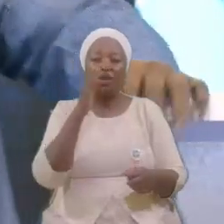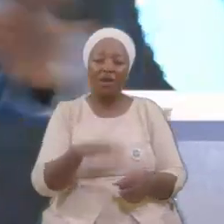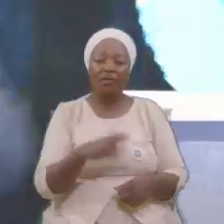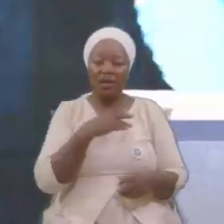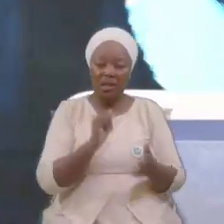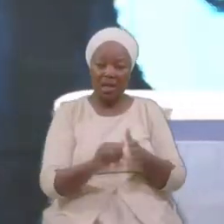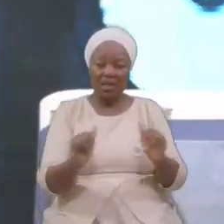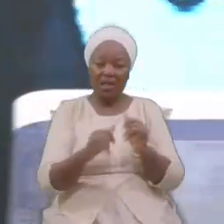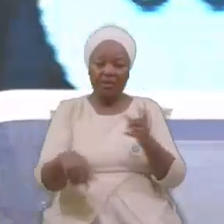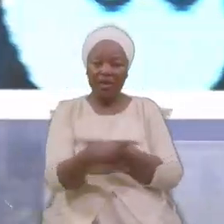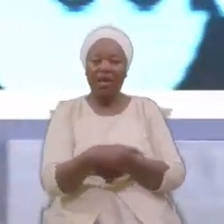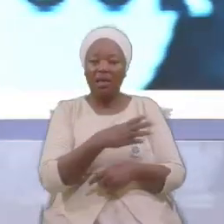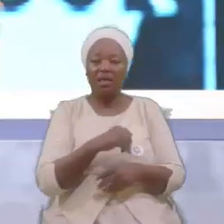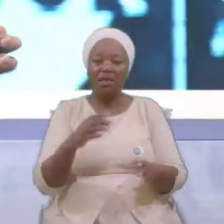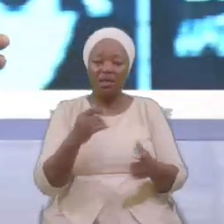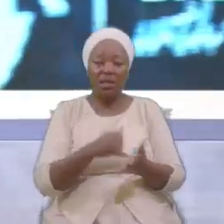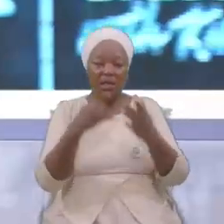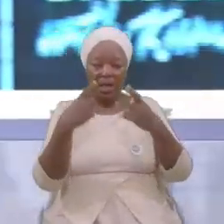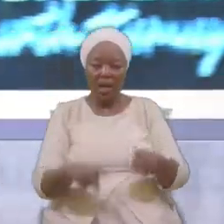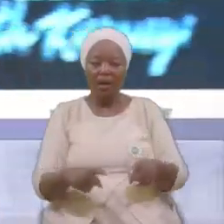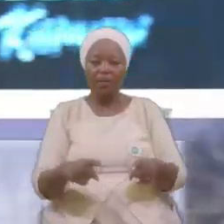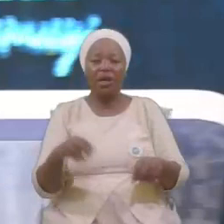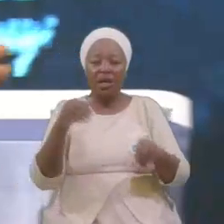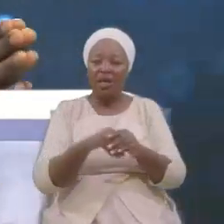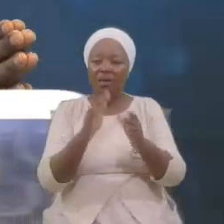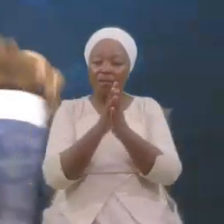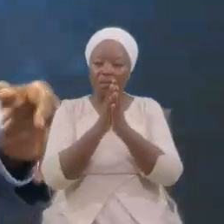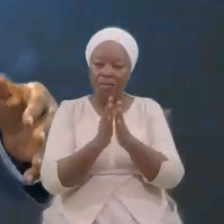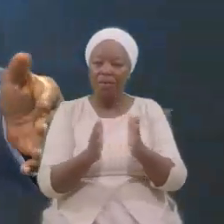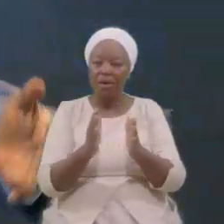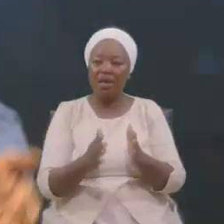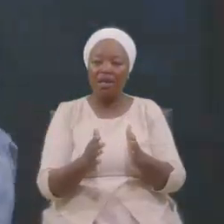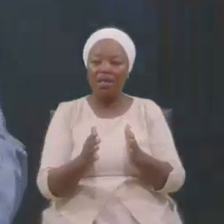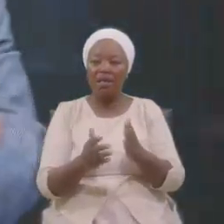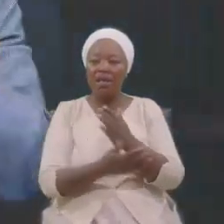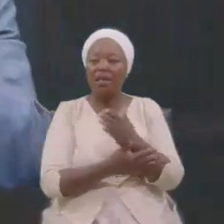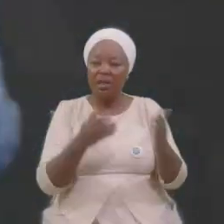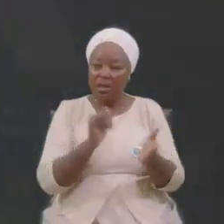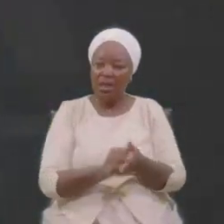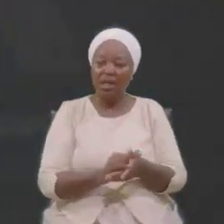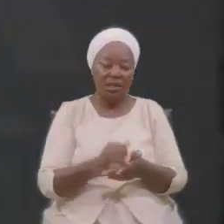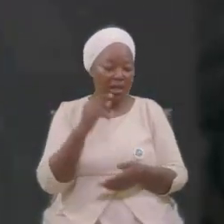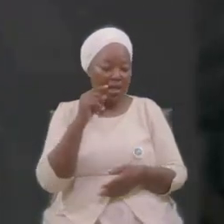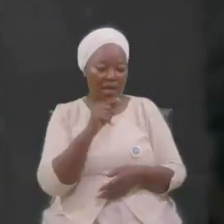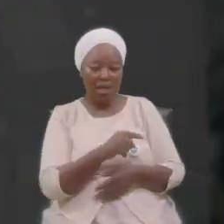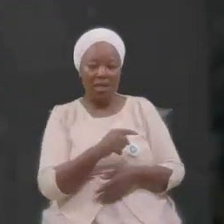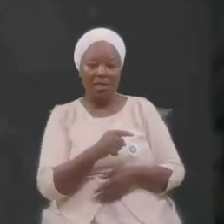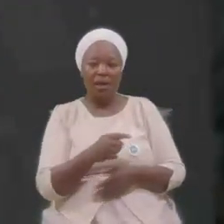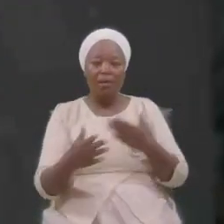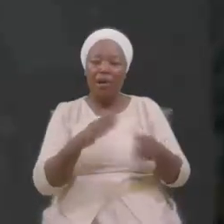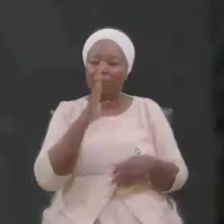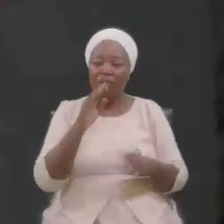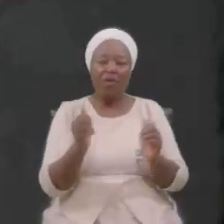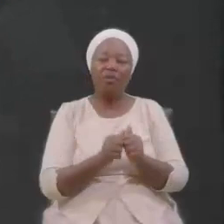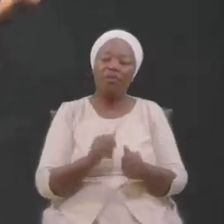day it took place, he prayed him that he might be with him. He